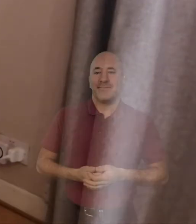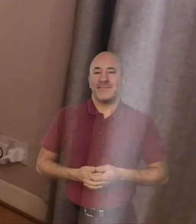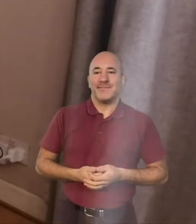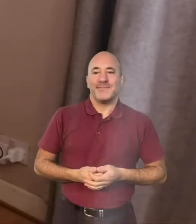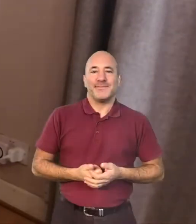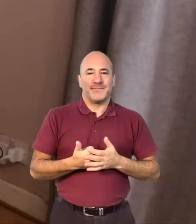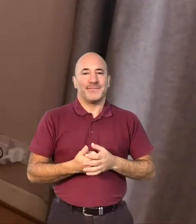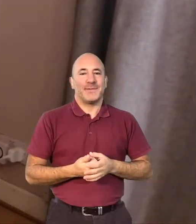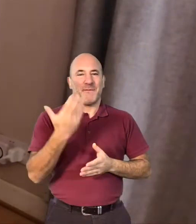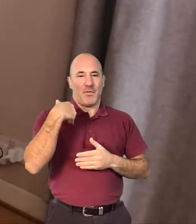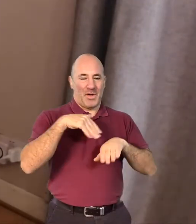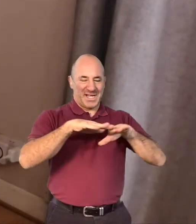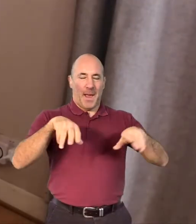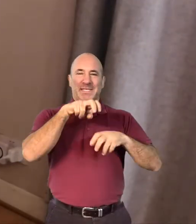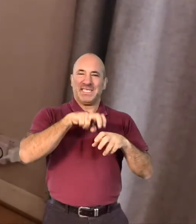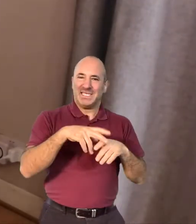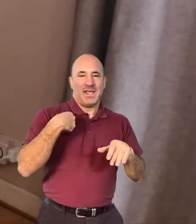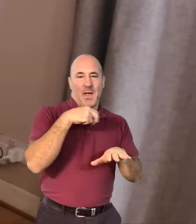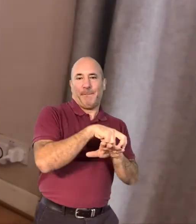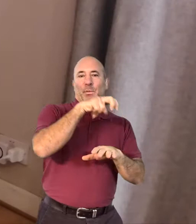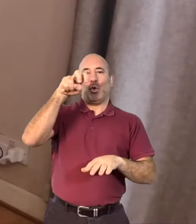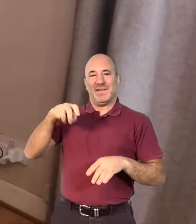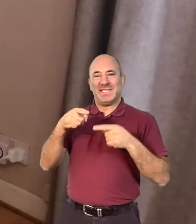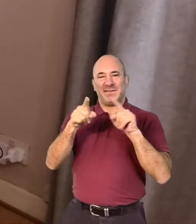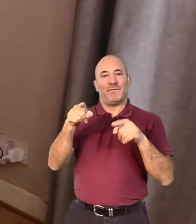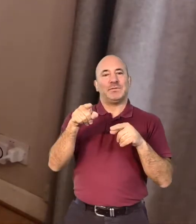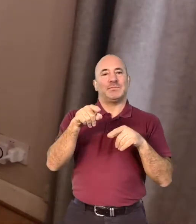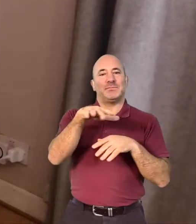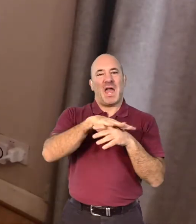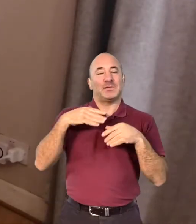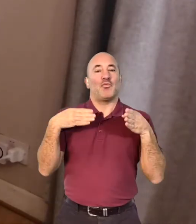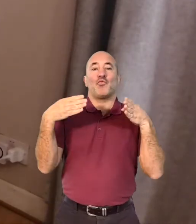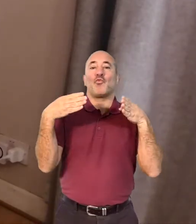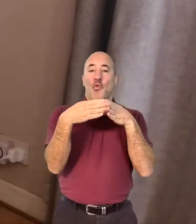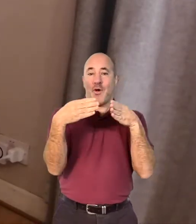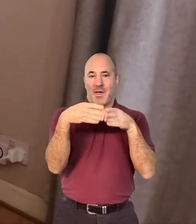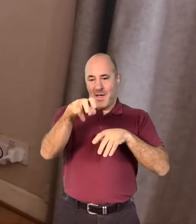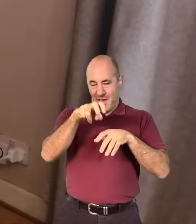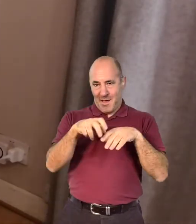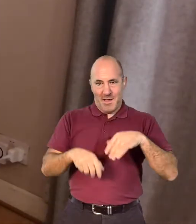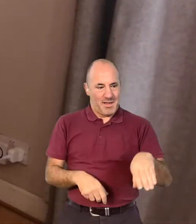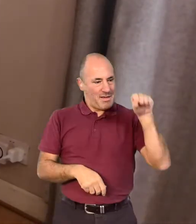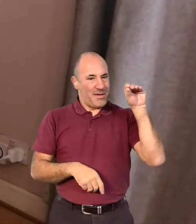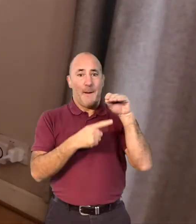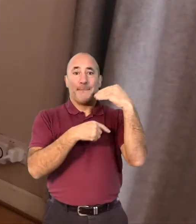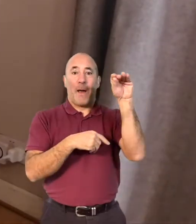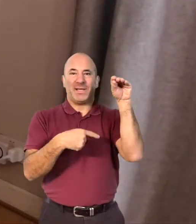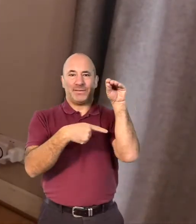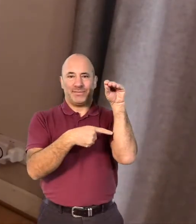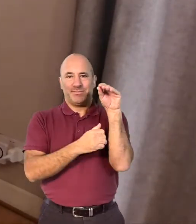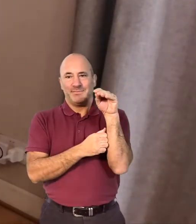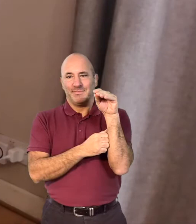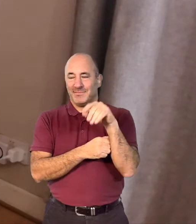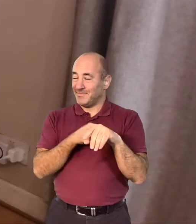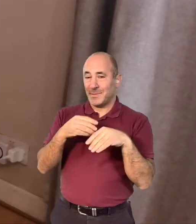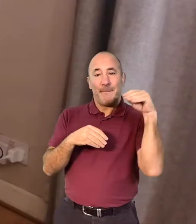So I've moved away from my original seating position. I'm now sat in the corner holding a